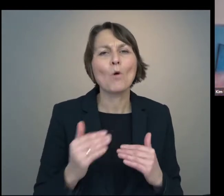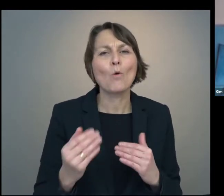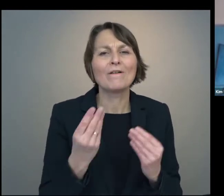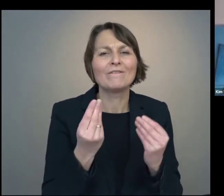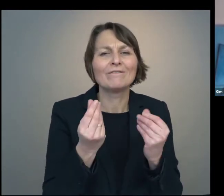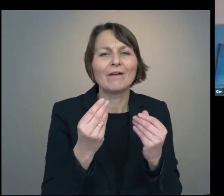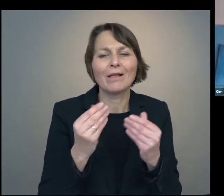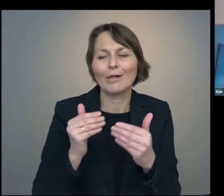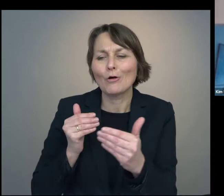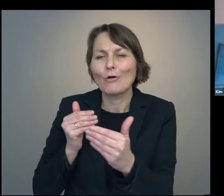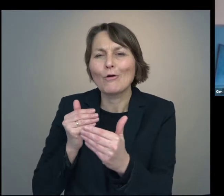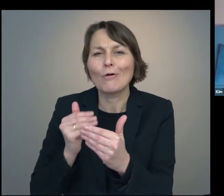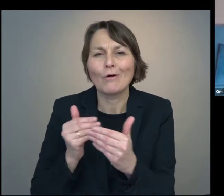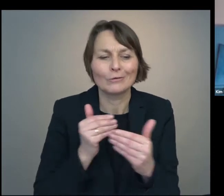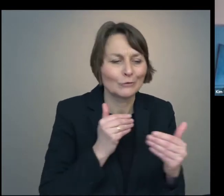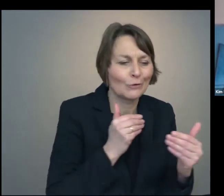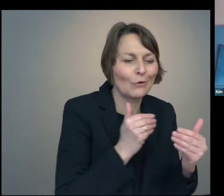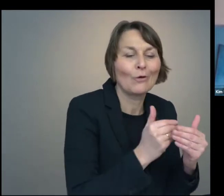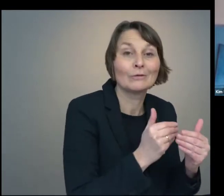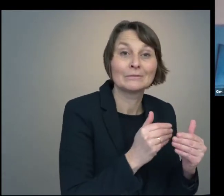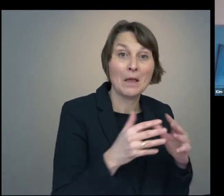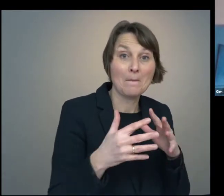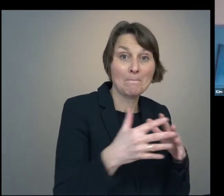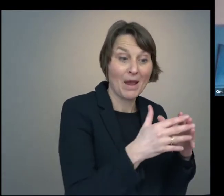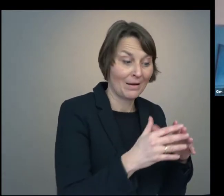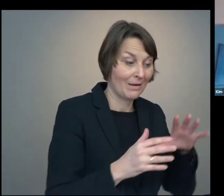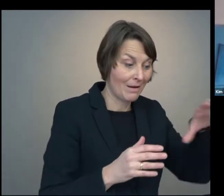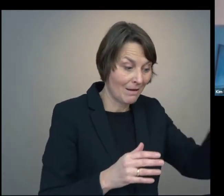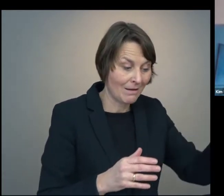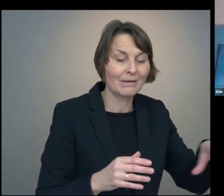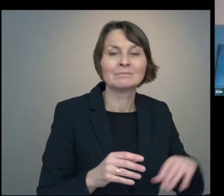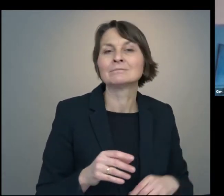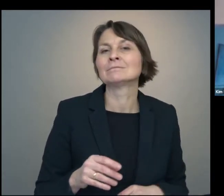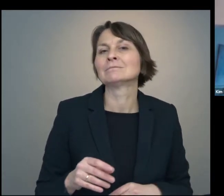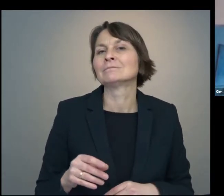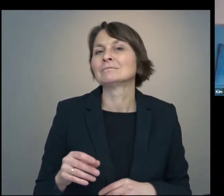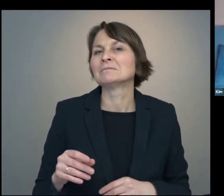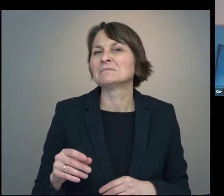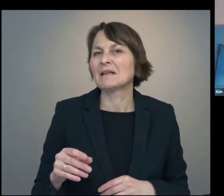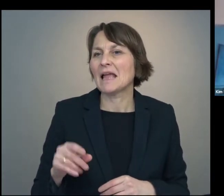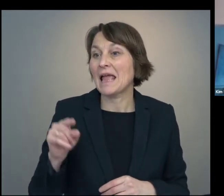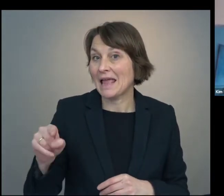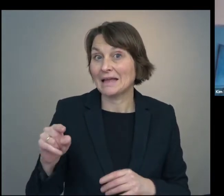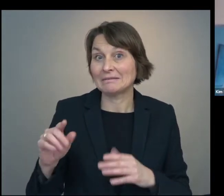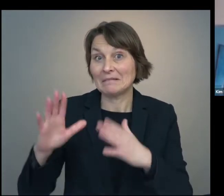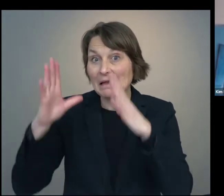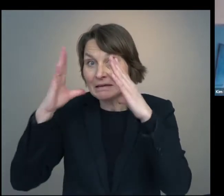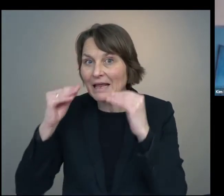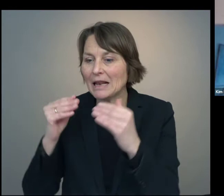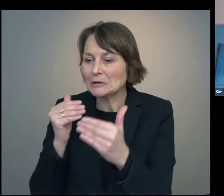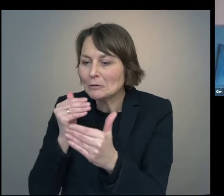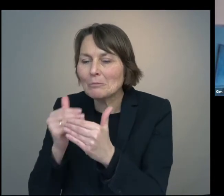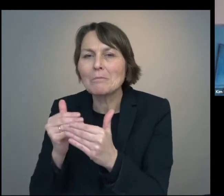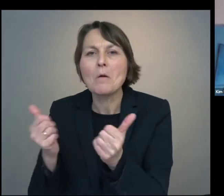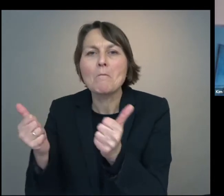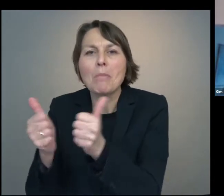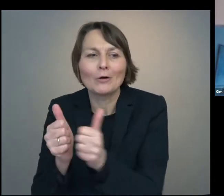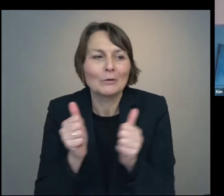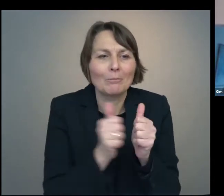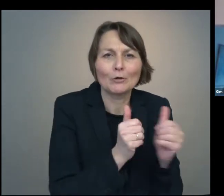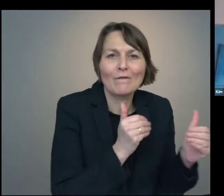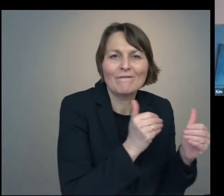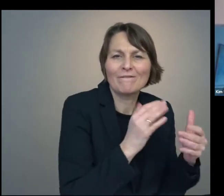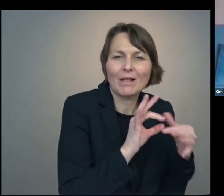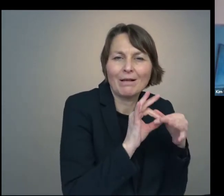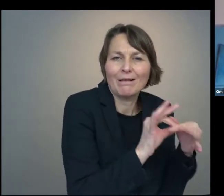closer to the US market, the partners, the community in the Netherlands, closer to the